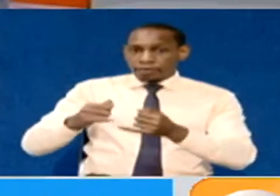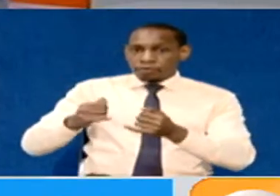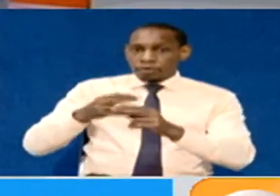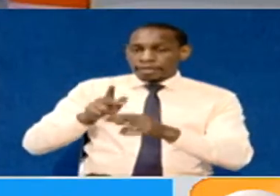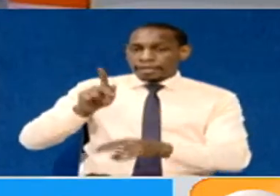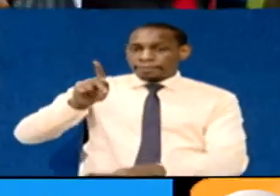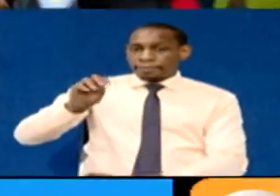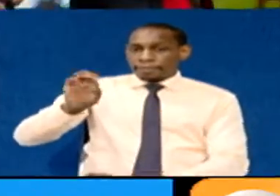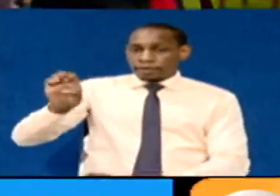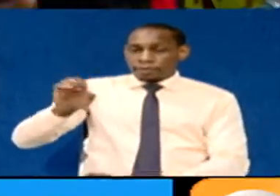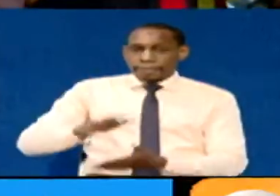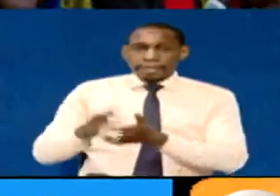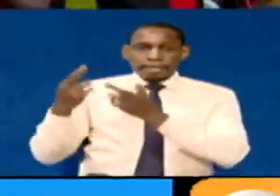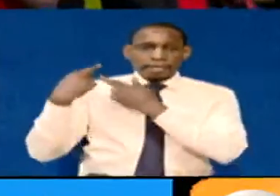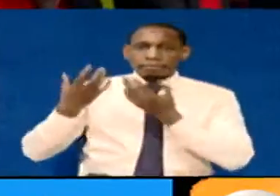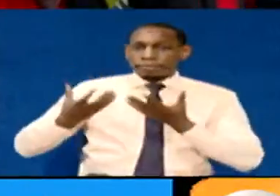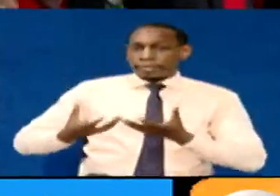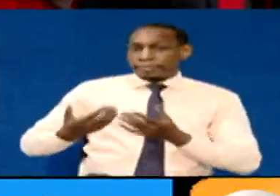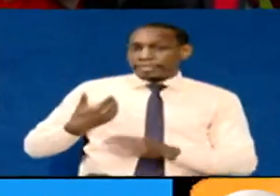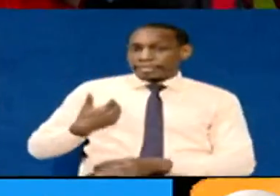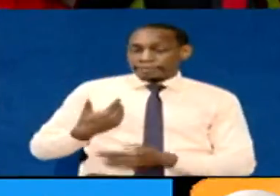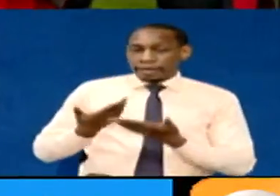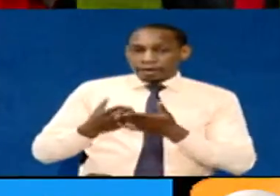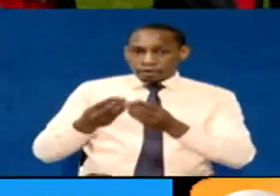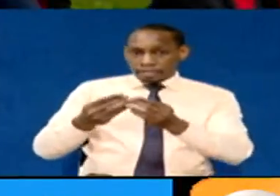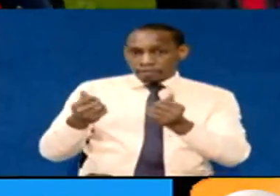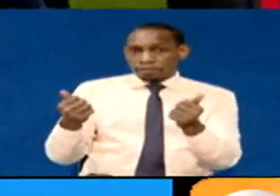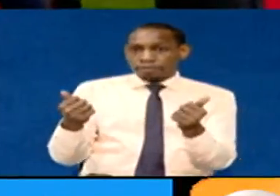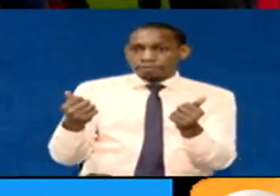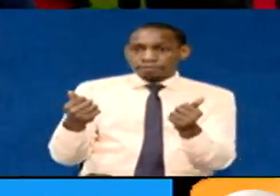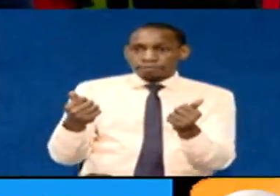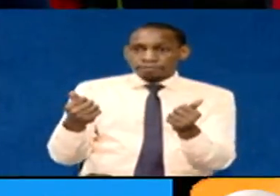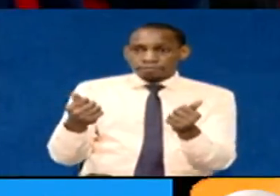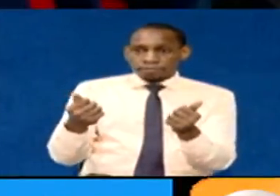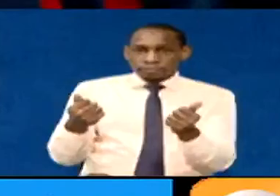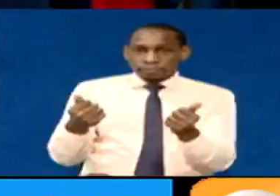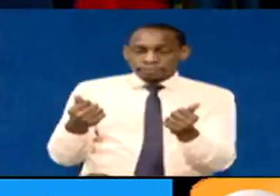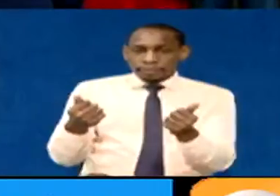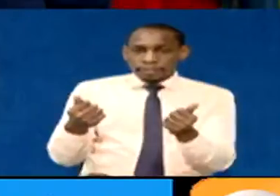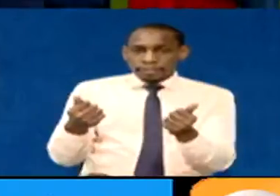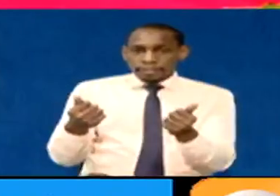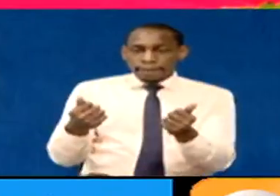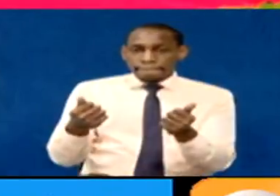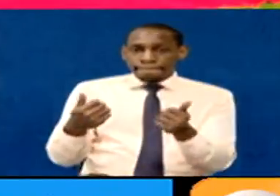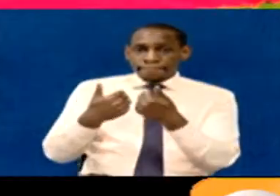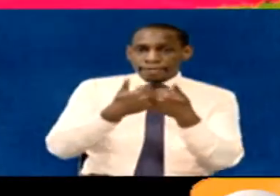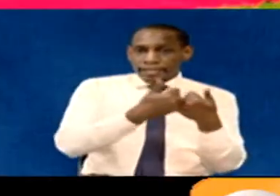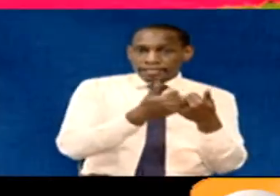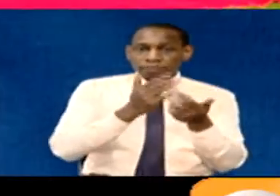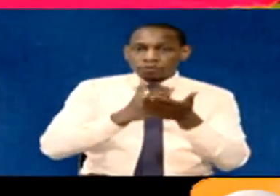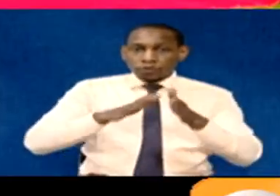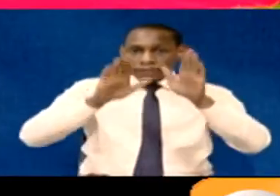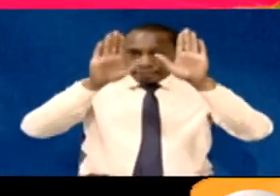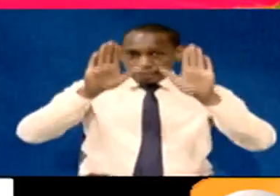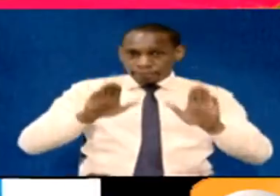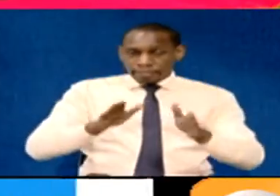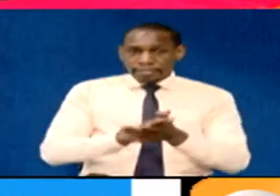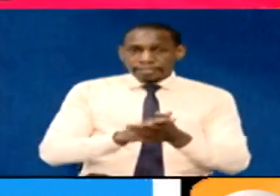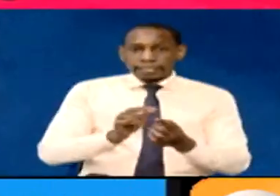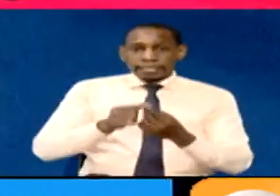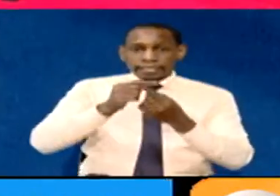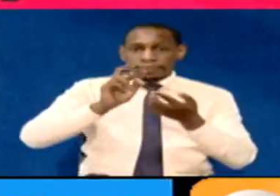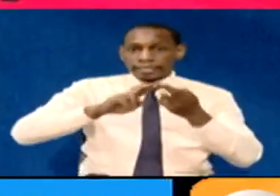a huge task on her hands. How she navigates this very rough terrain is important, and more so